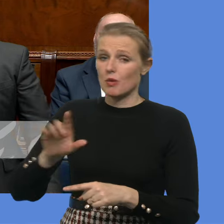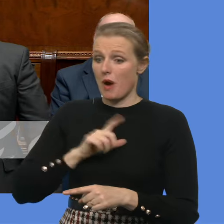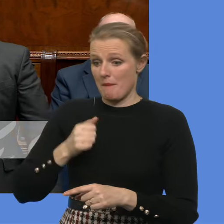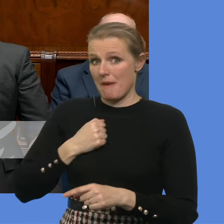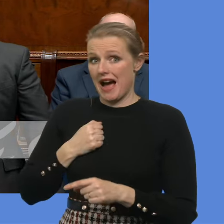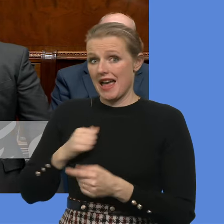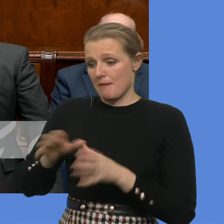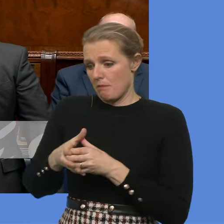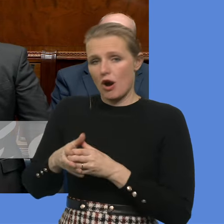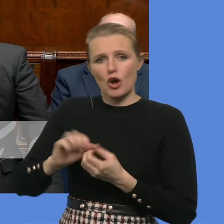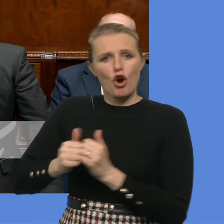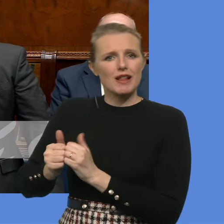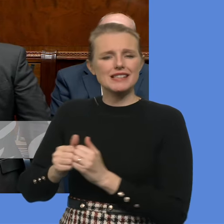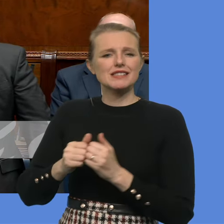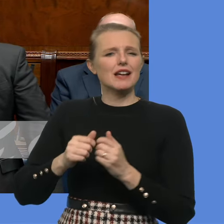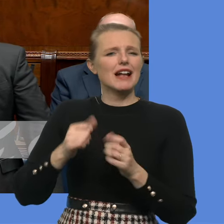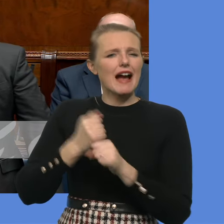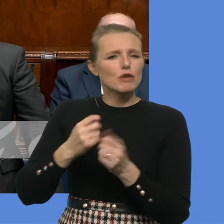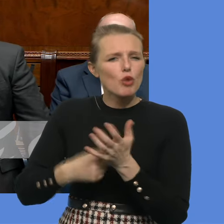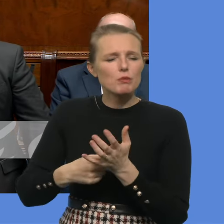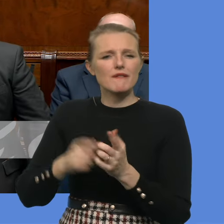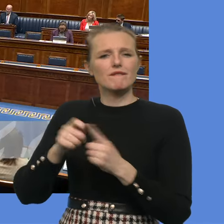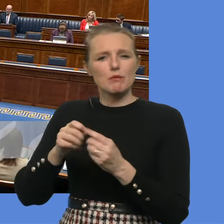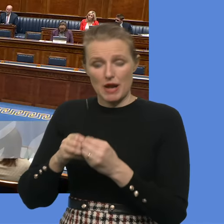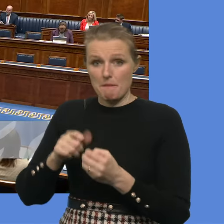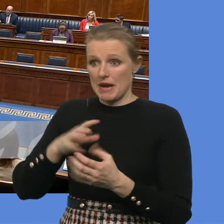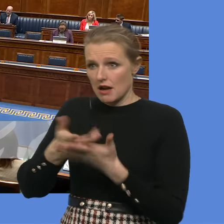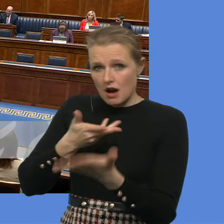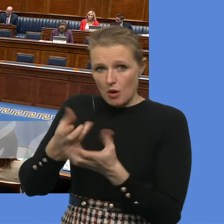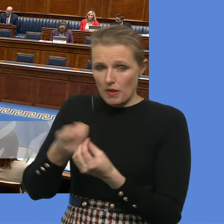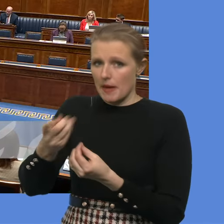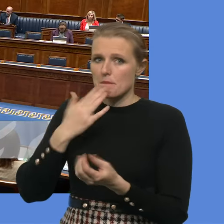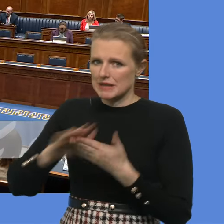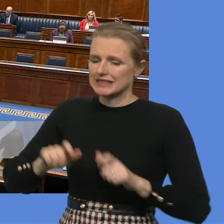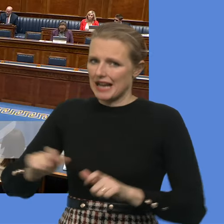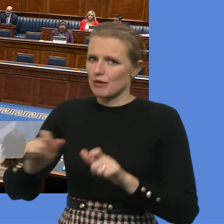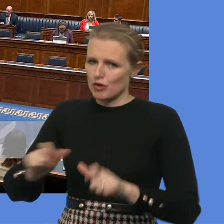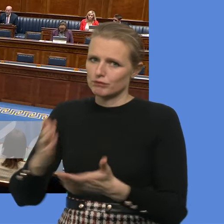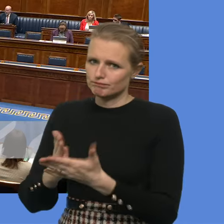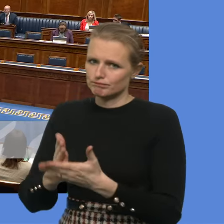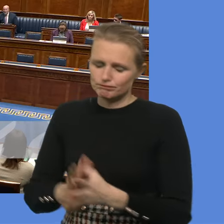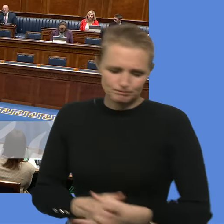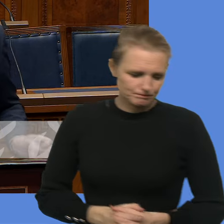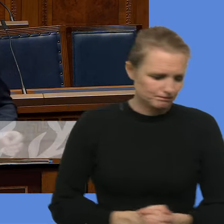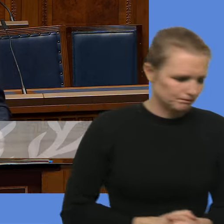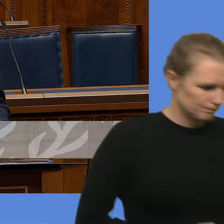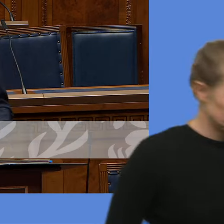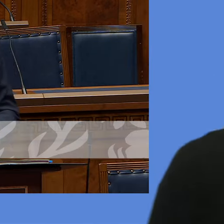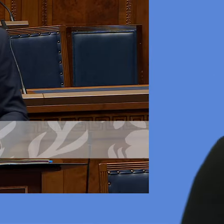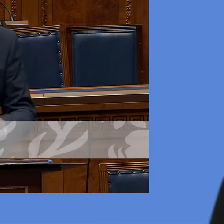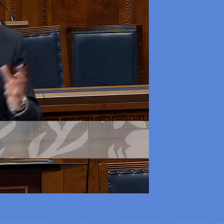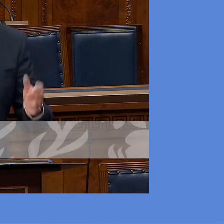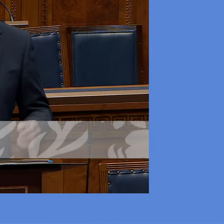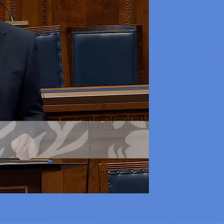party colleagues, Philip Breton, Gavin Robinson MP, have been engaging with them. Thank you. Minister. Yes, I understand from the member's